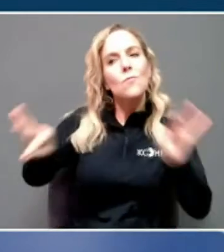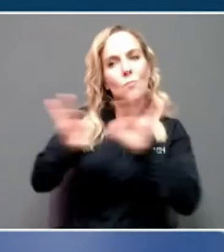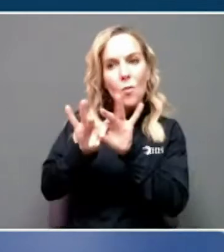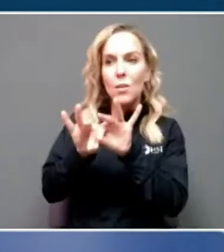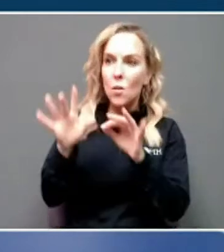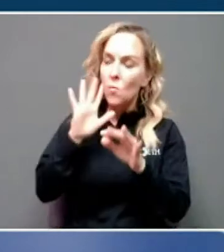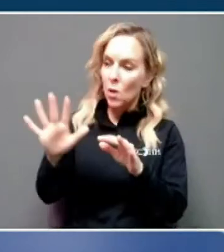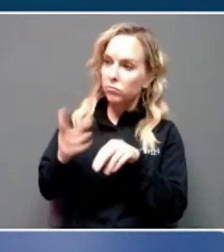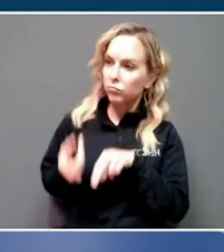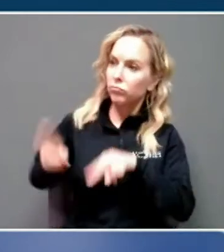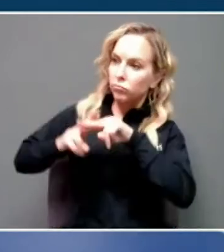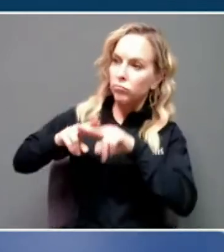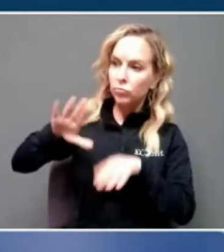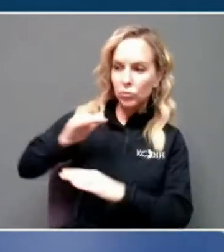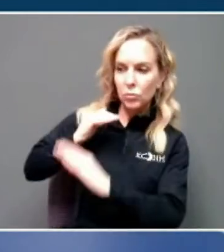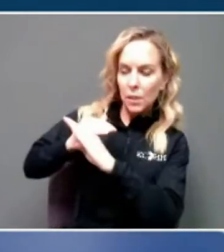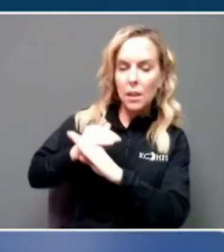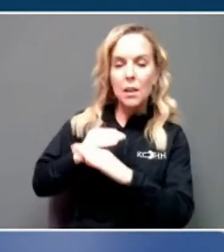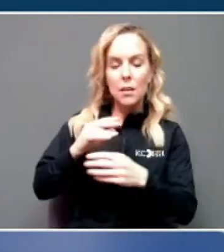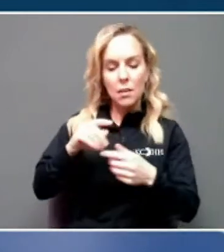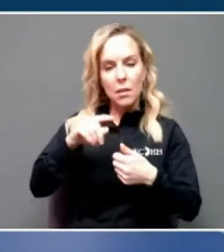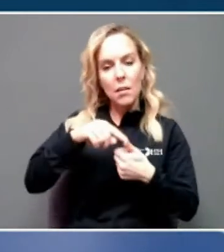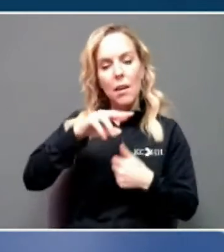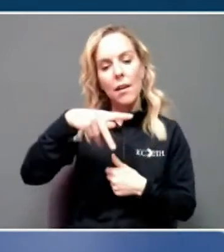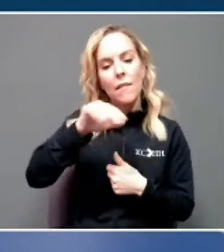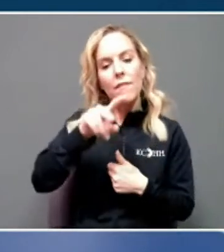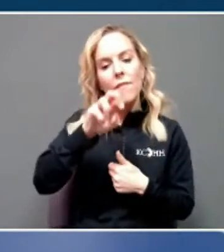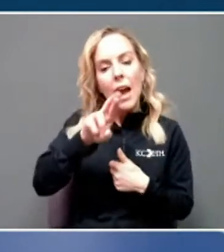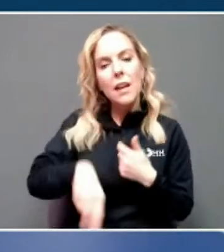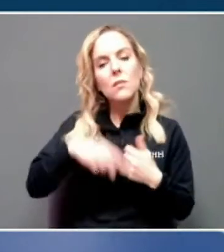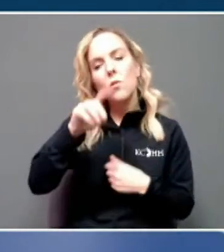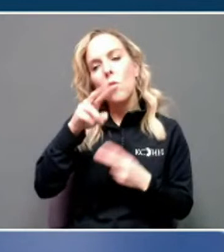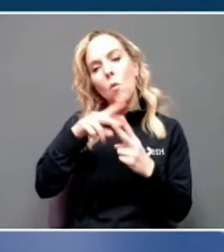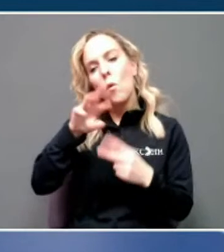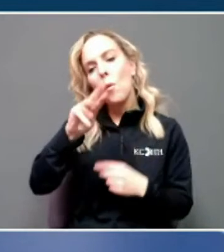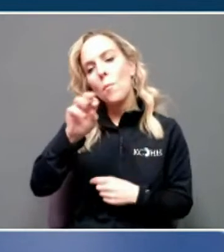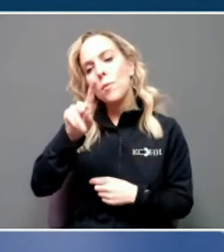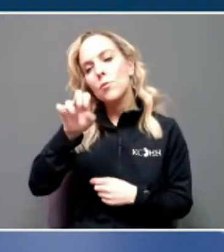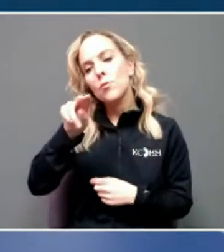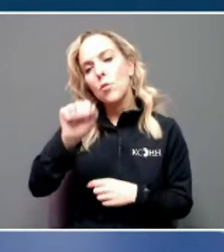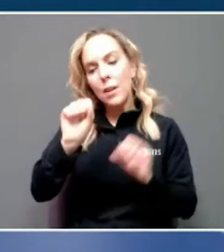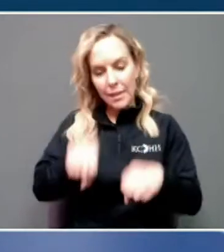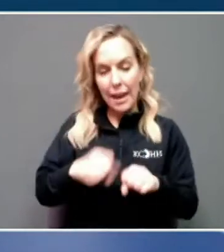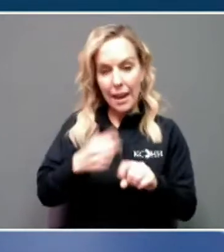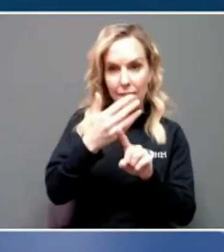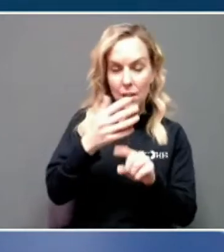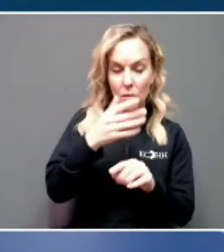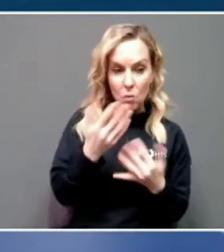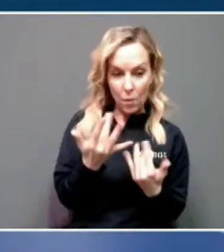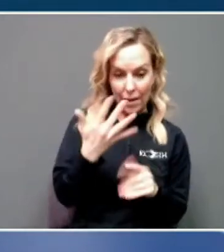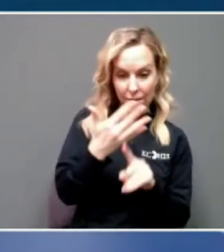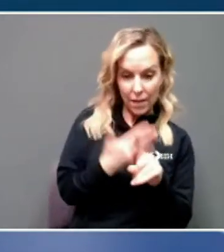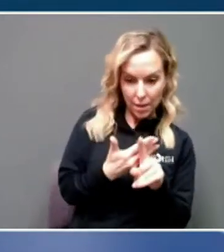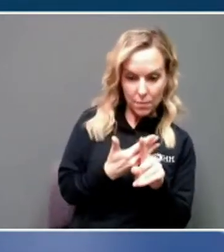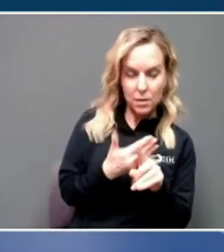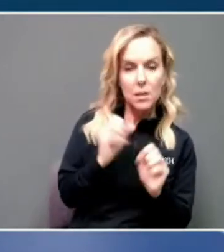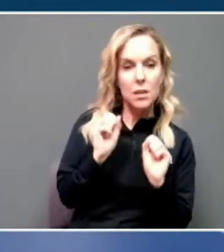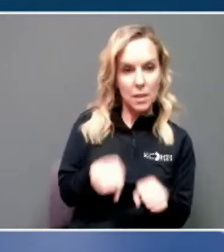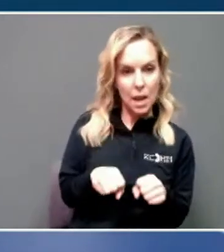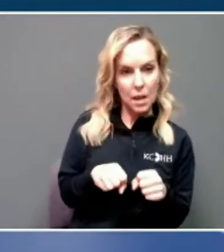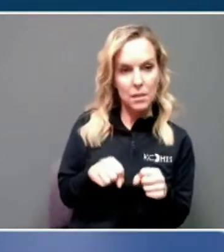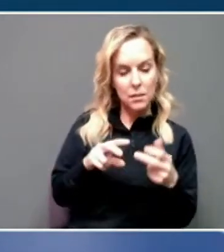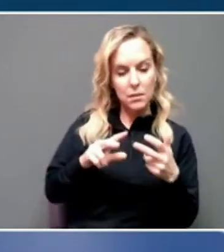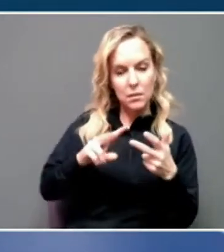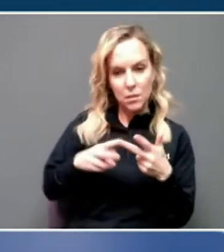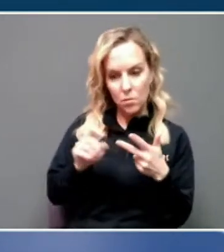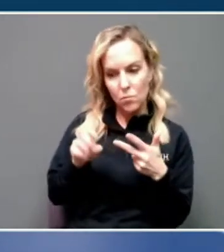If you got the Pfizer and Moderna vaccine, you're eligible for a booster 5 months after your second dose. If you got the J&J, you're eligible 2 months after